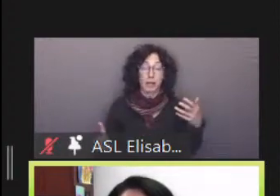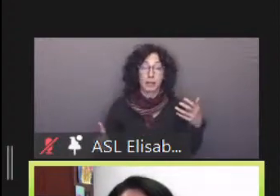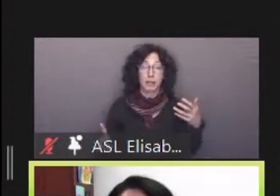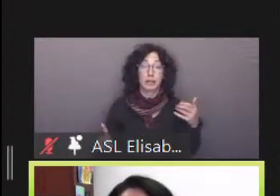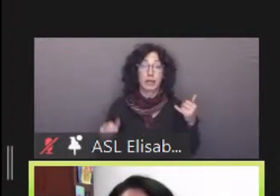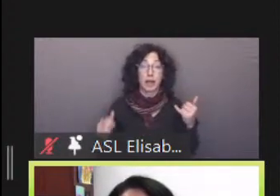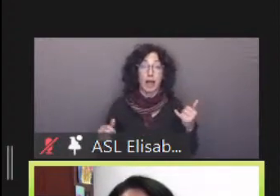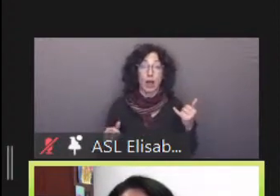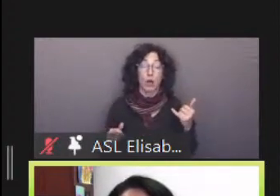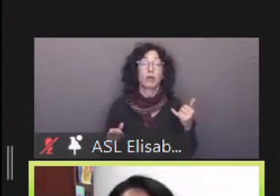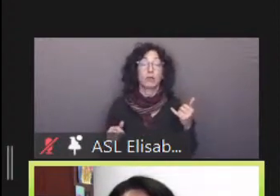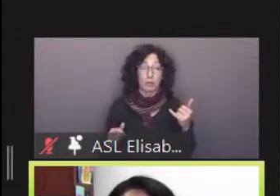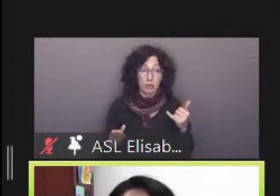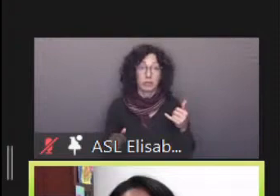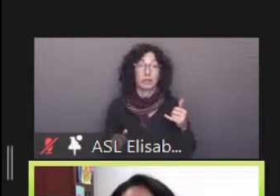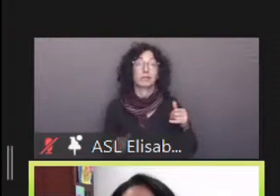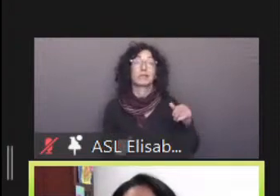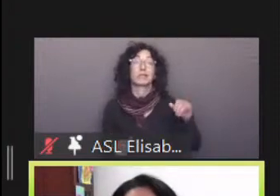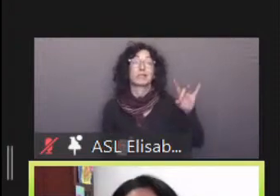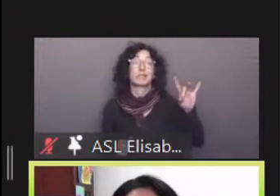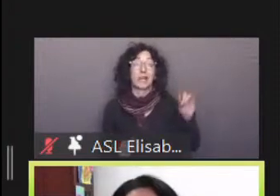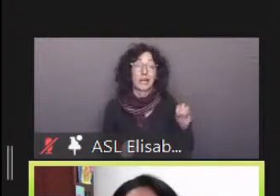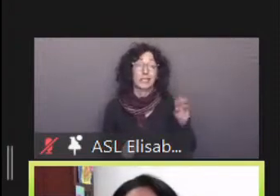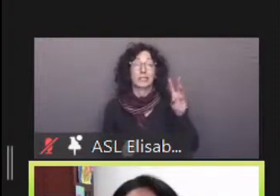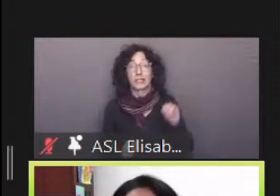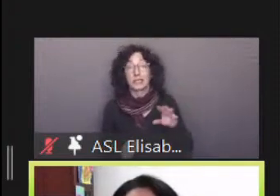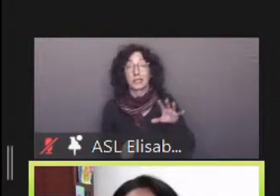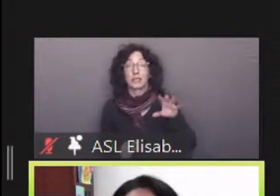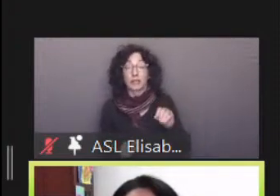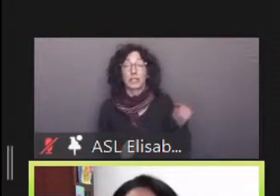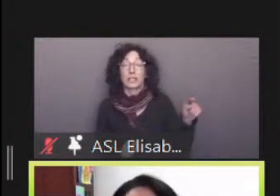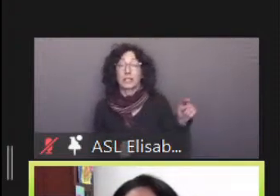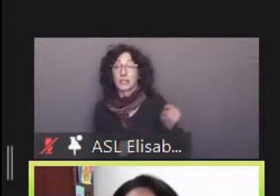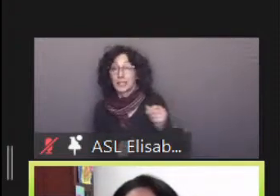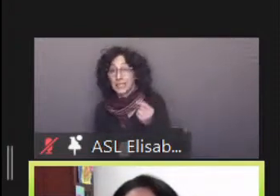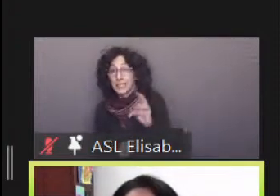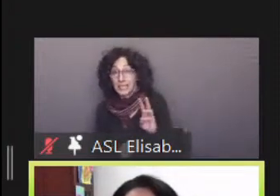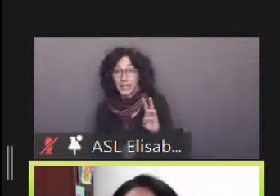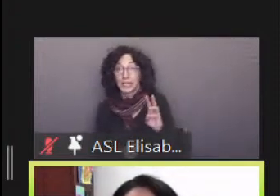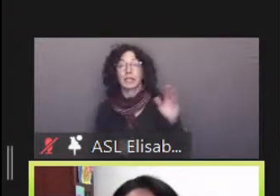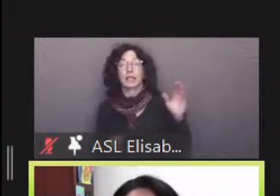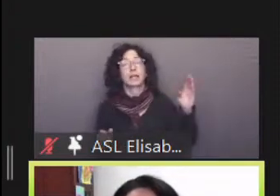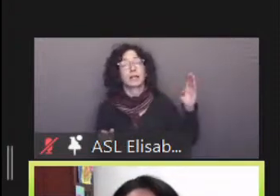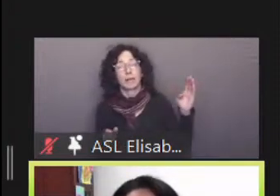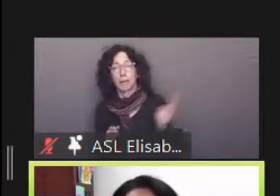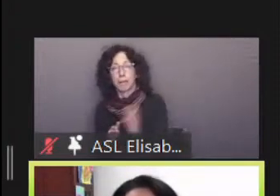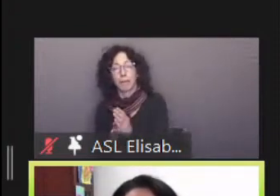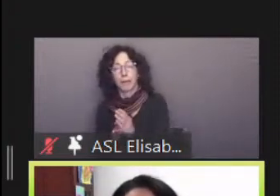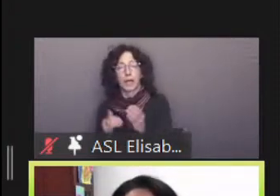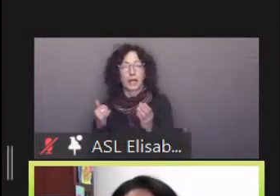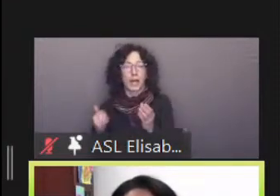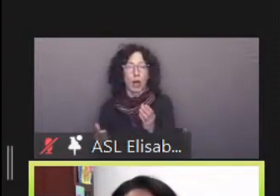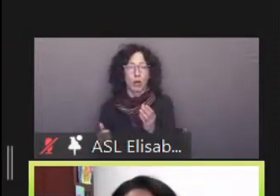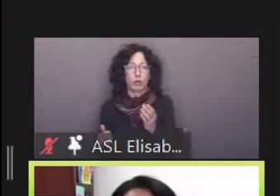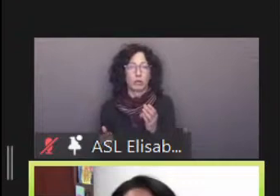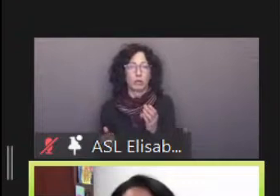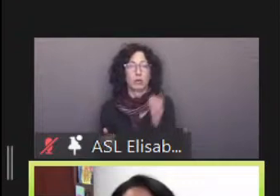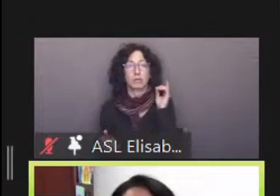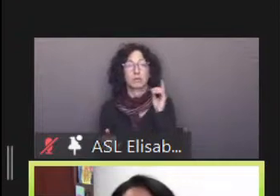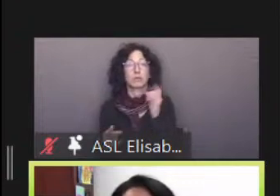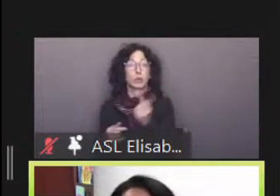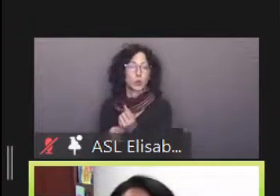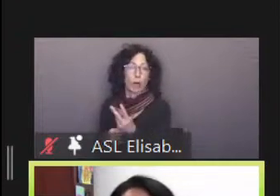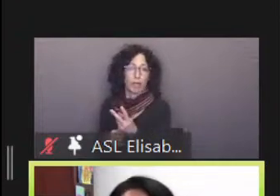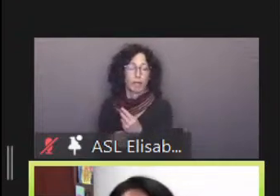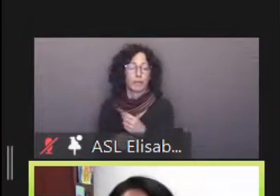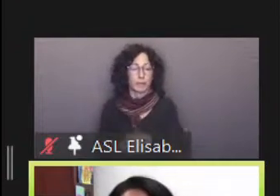to 12 to 15-year-olds. Vaccines are the key that are going to get us through the pandemic.